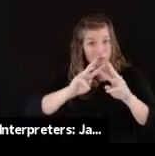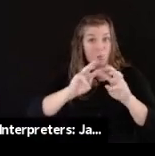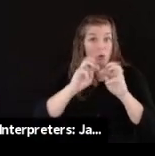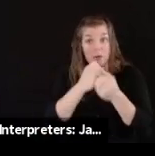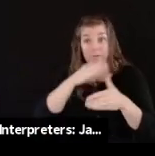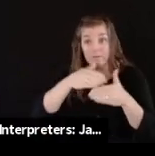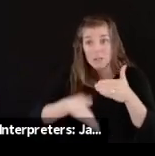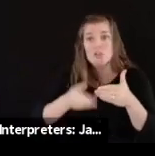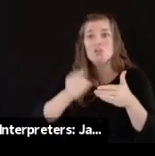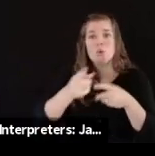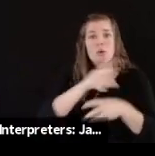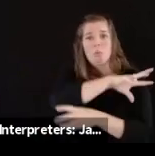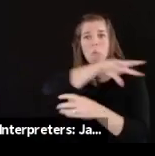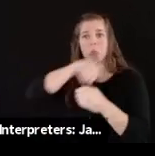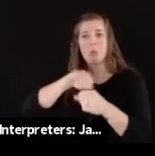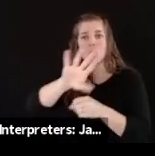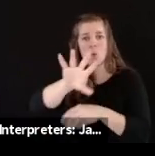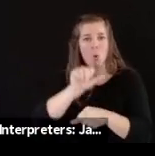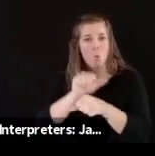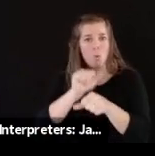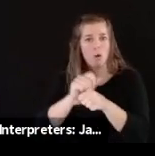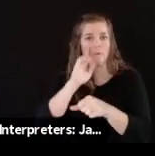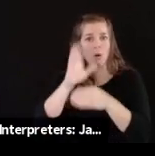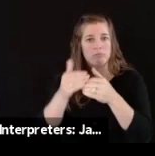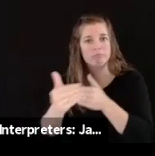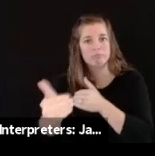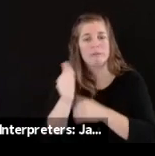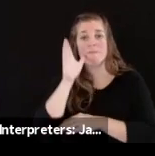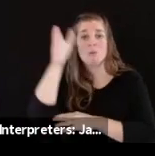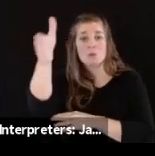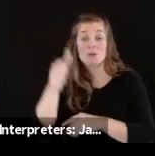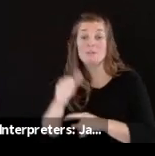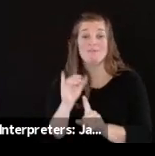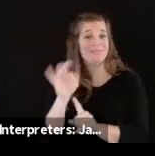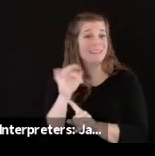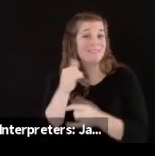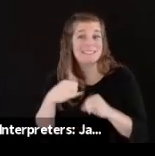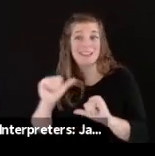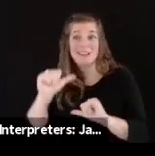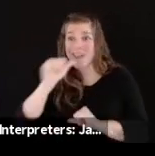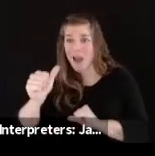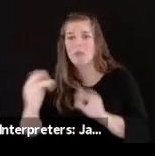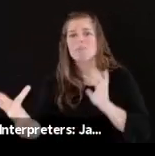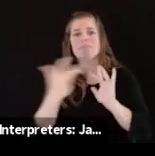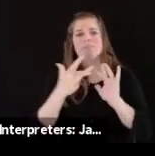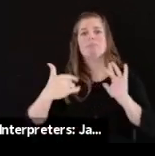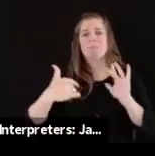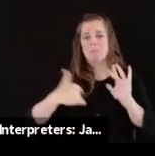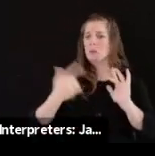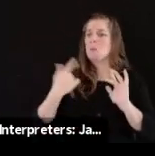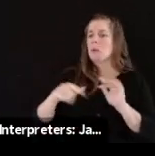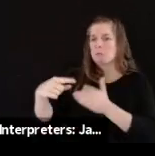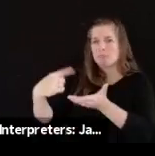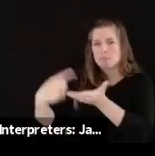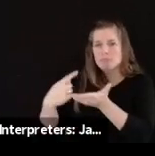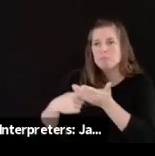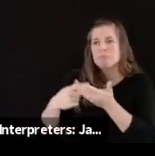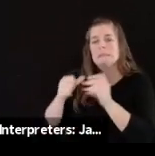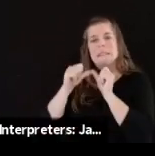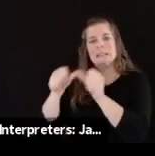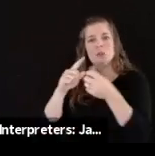your work. And if not, then make sure that you follow up with me afterwards, and we can continue to unpack.